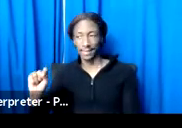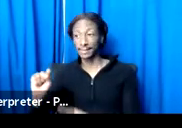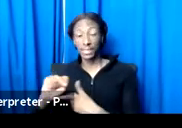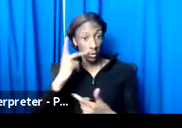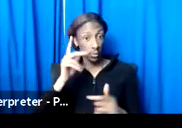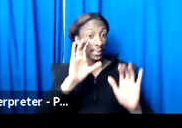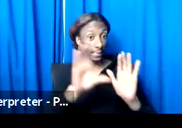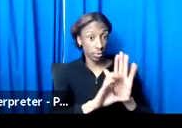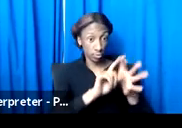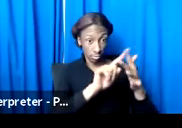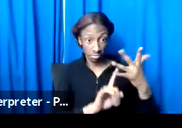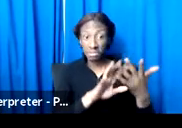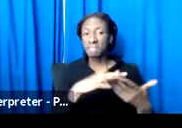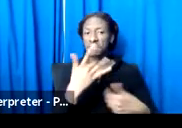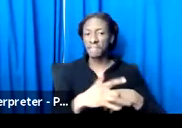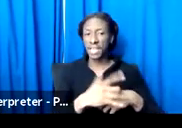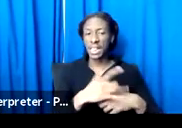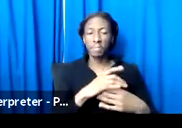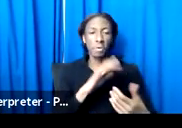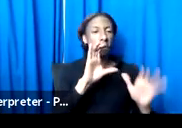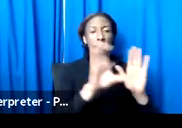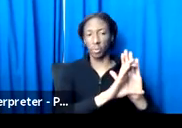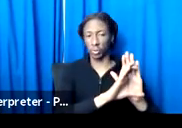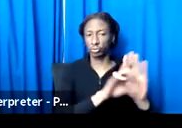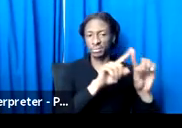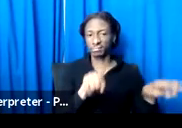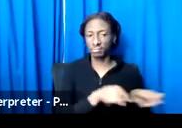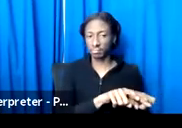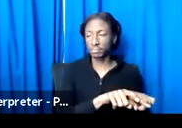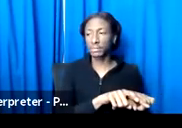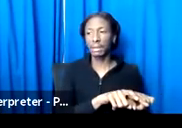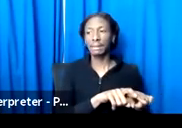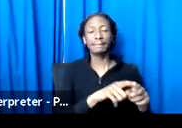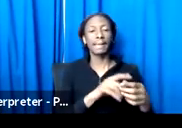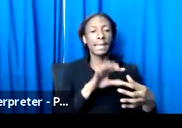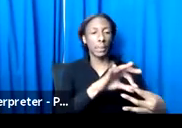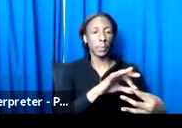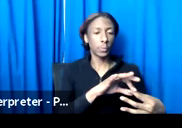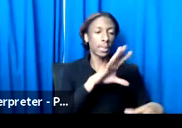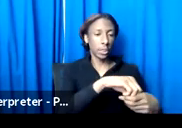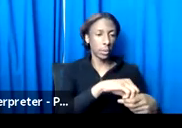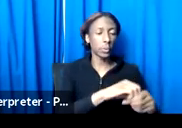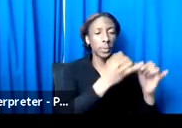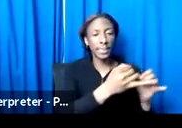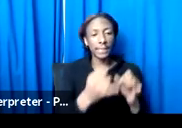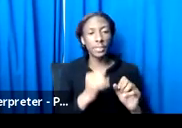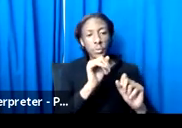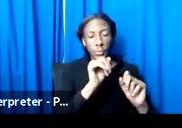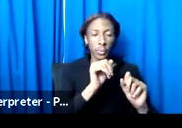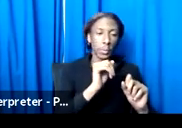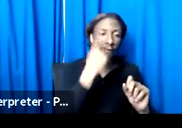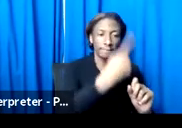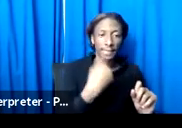see that are available both in portrait style, which include individual faces, as well as all